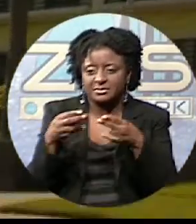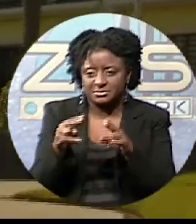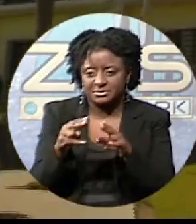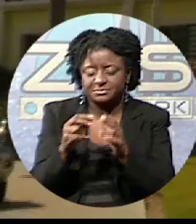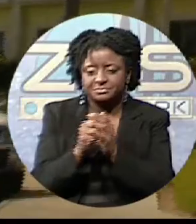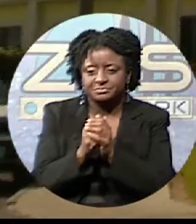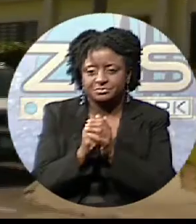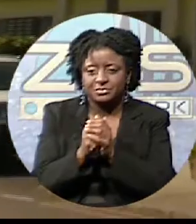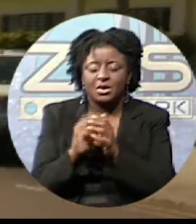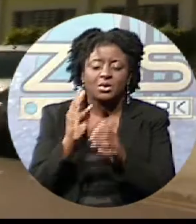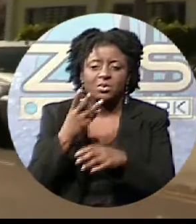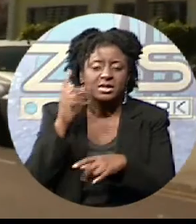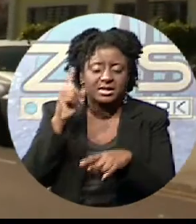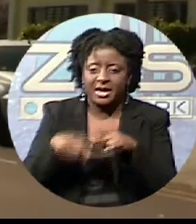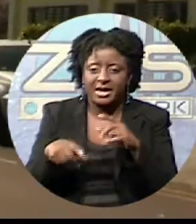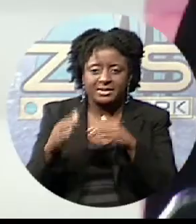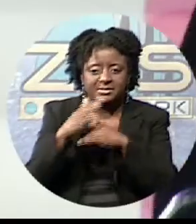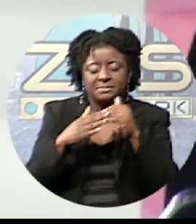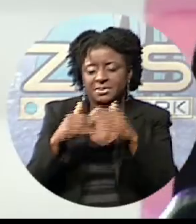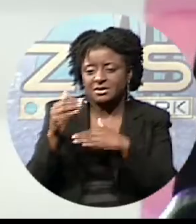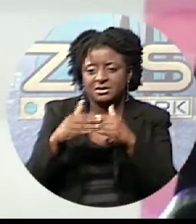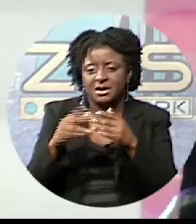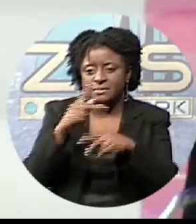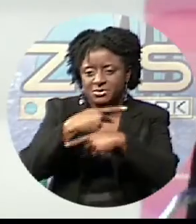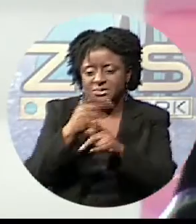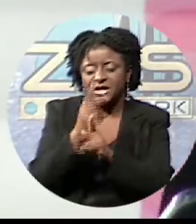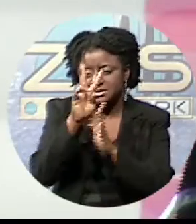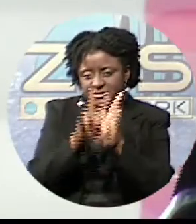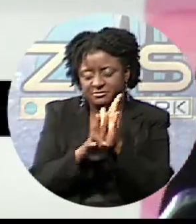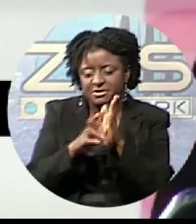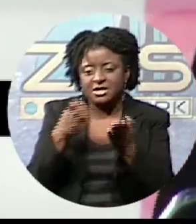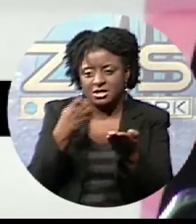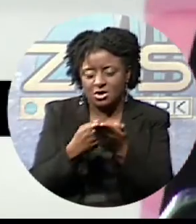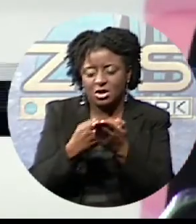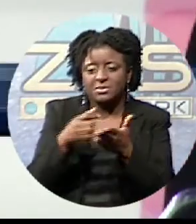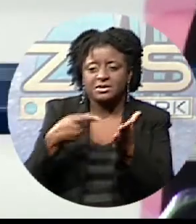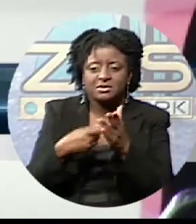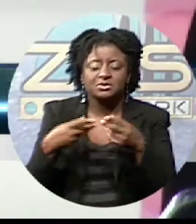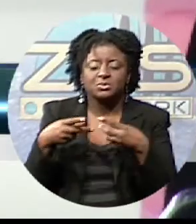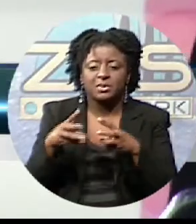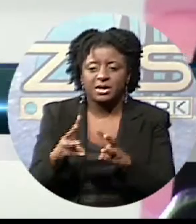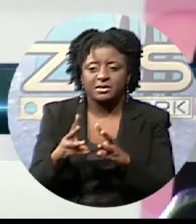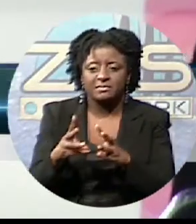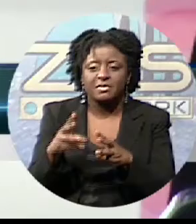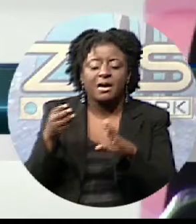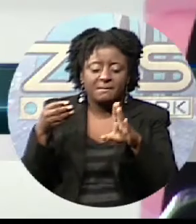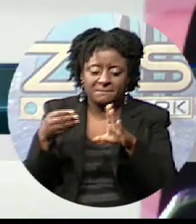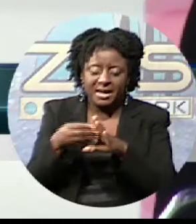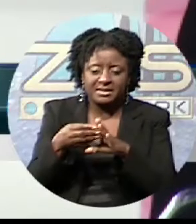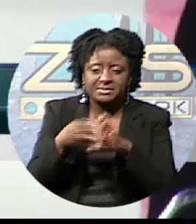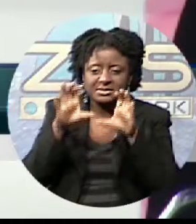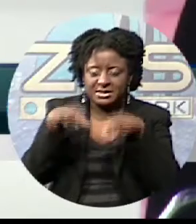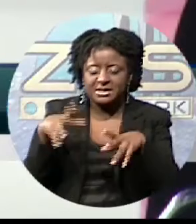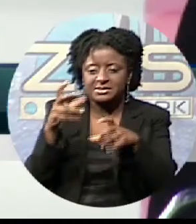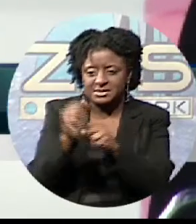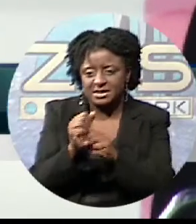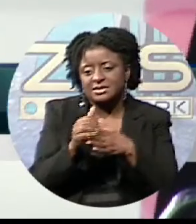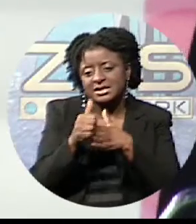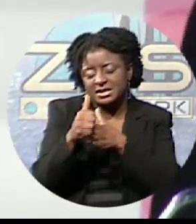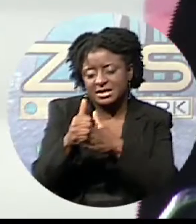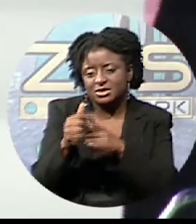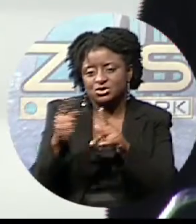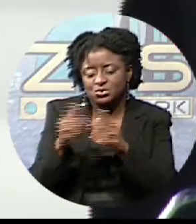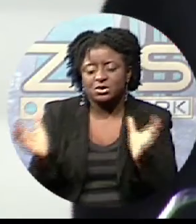build a productive economy on this same track. The banks can take the lead in encouraging more responsible lending too, and